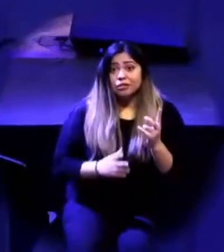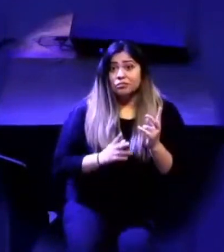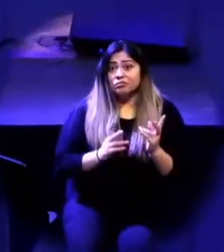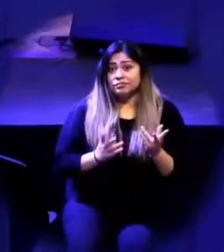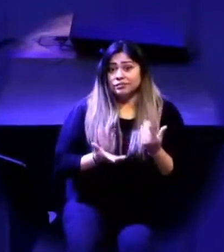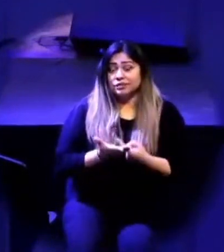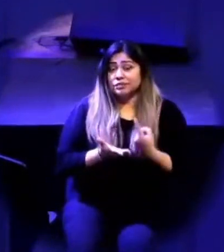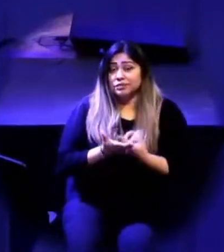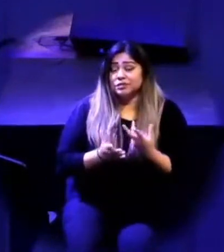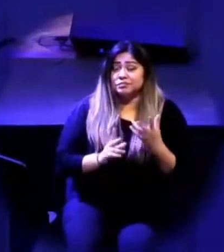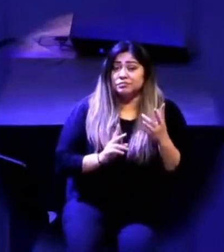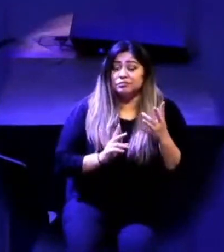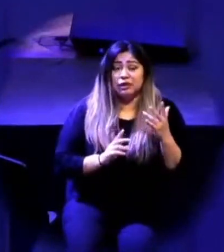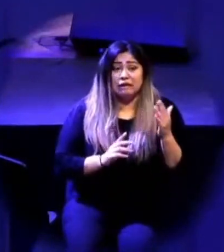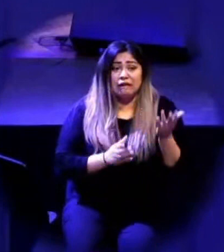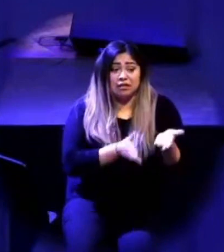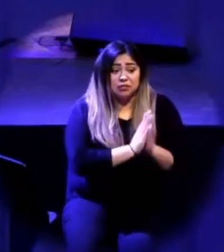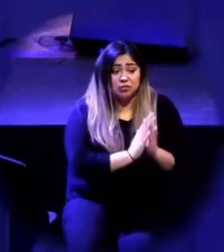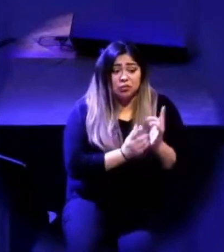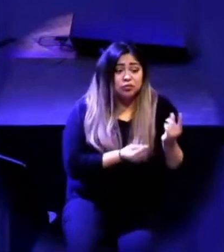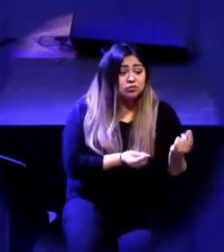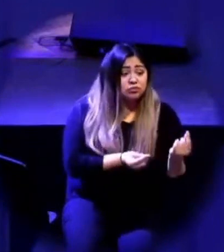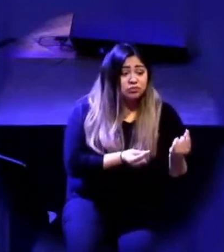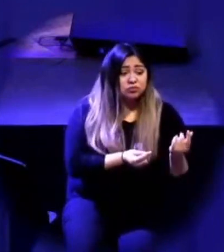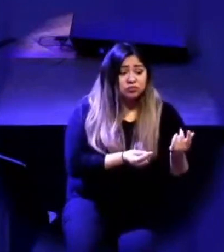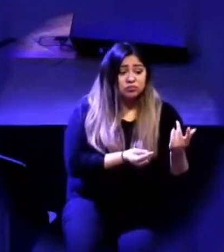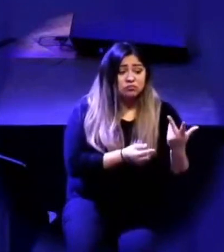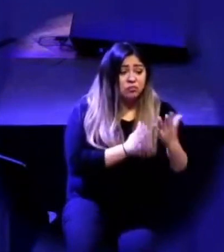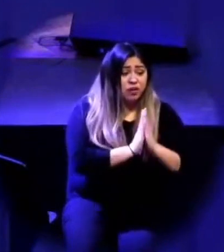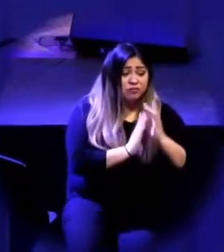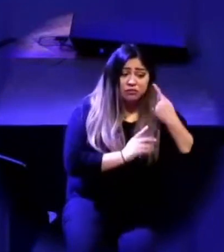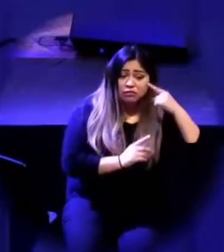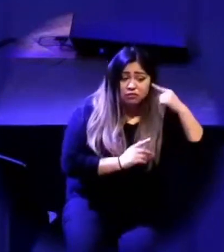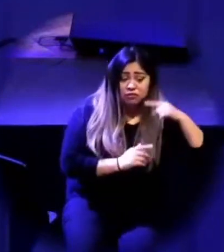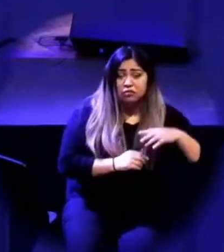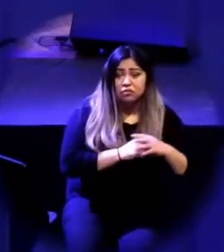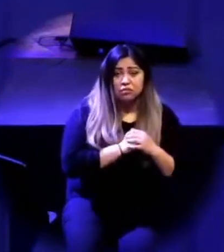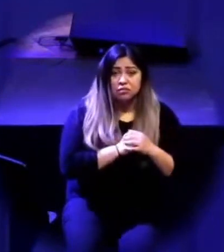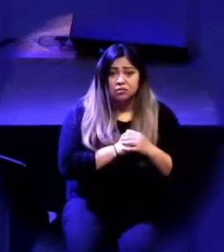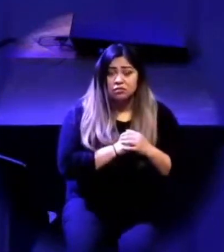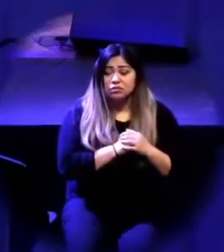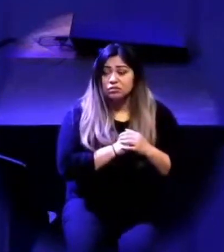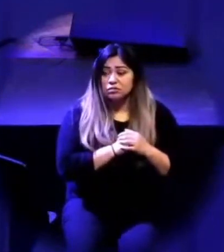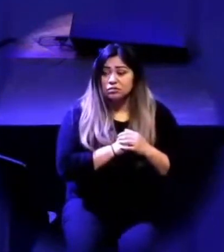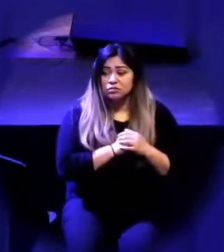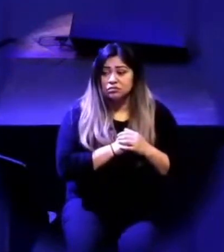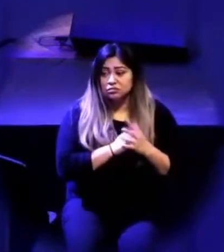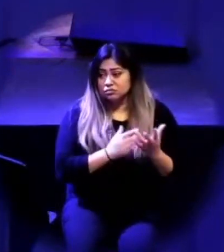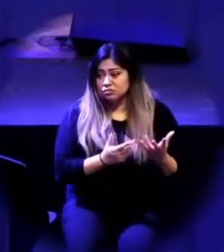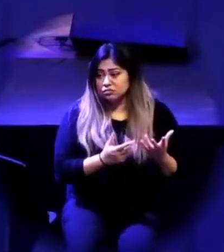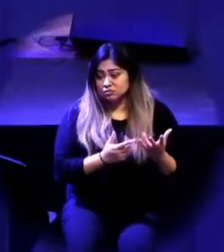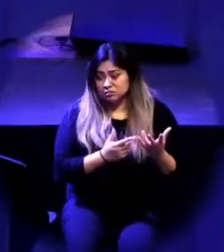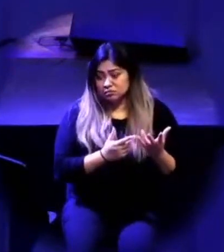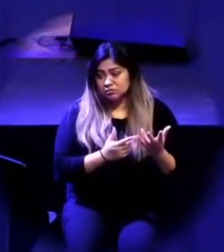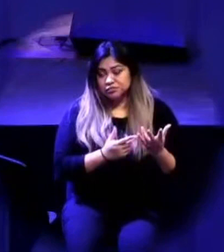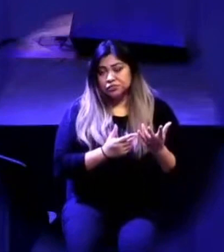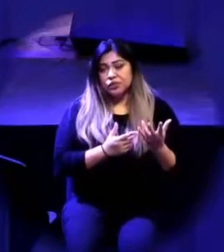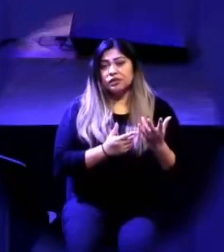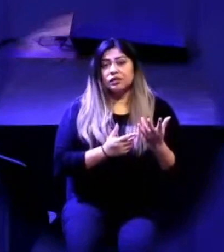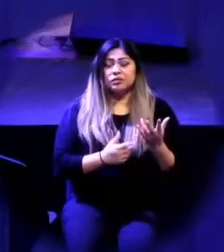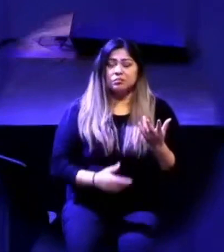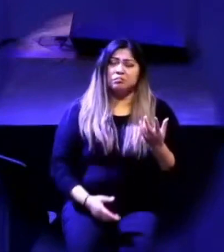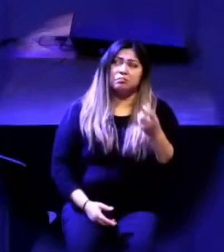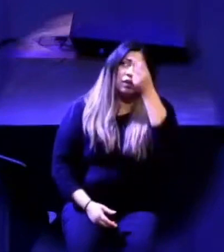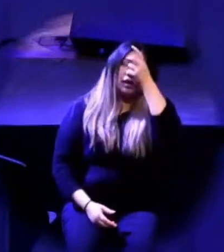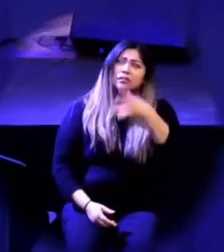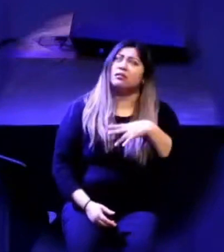at that point are ready to go on. And so in all of that, I talked to the man. I said, well, what is it that you would like me to pray for? And he